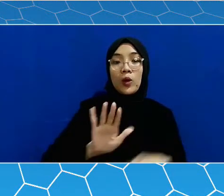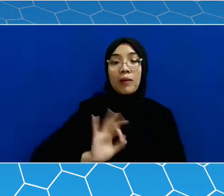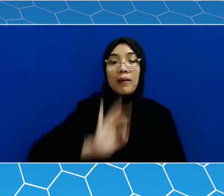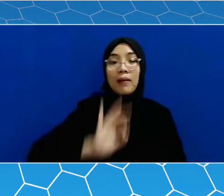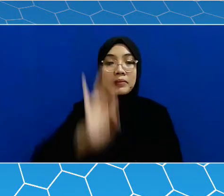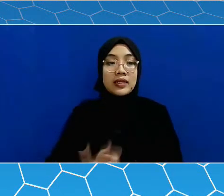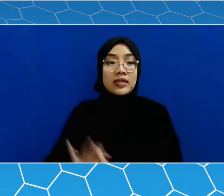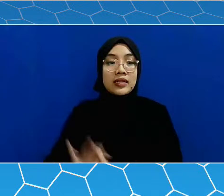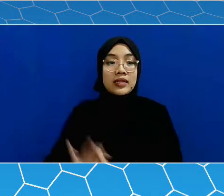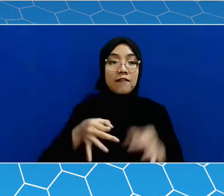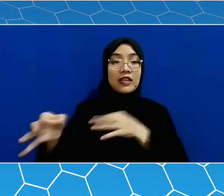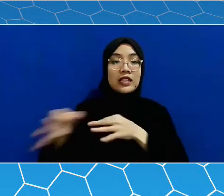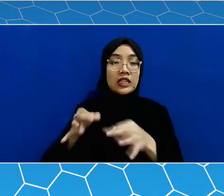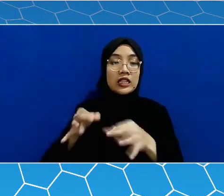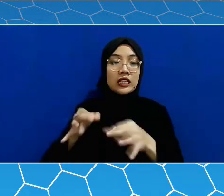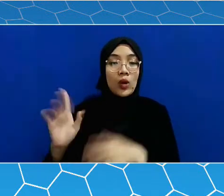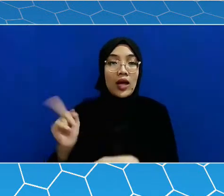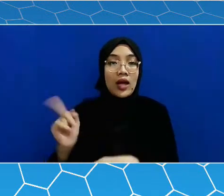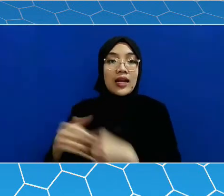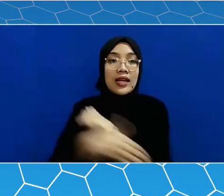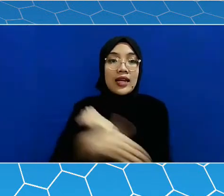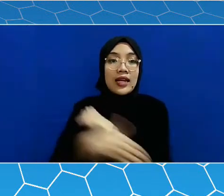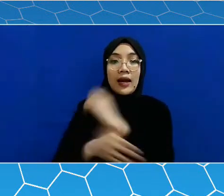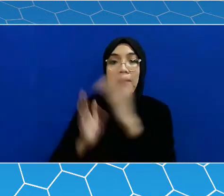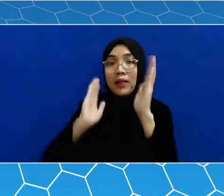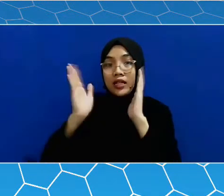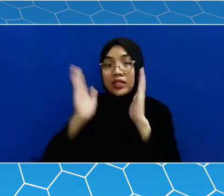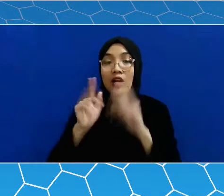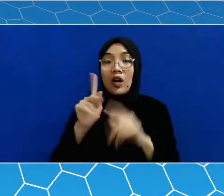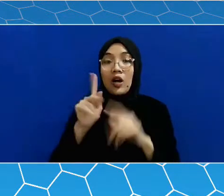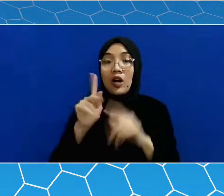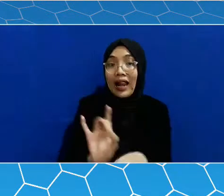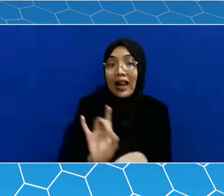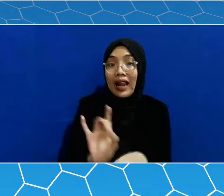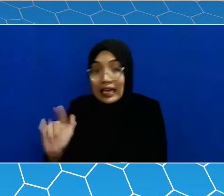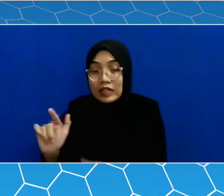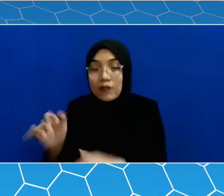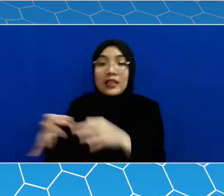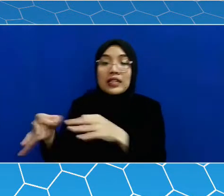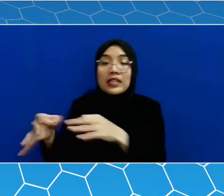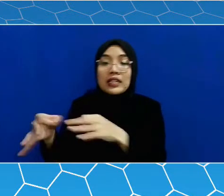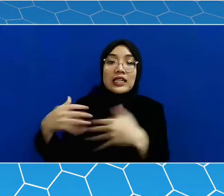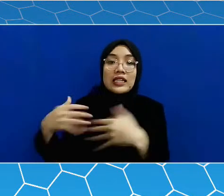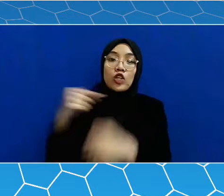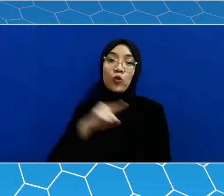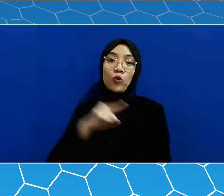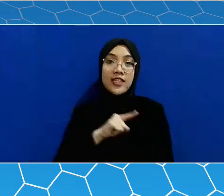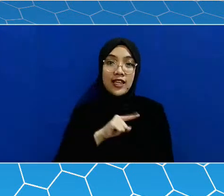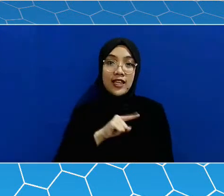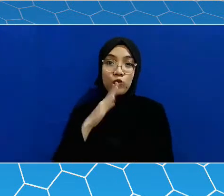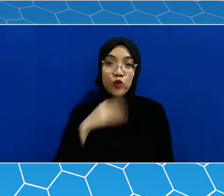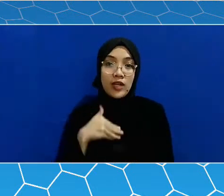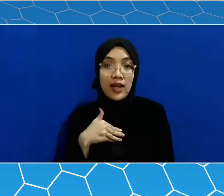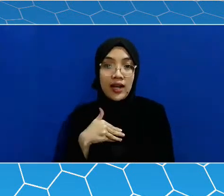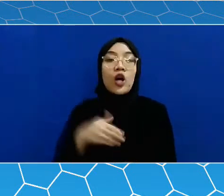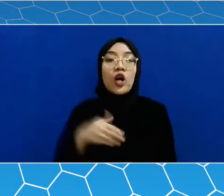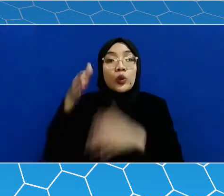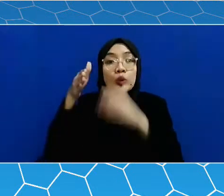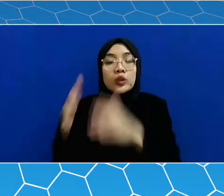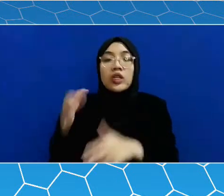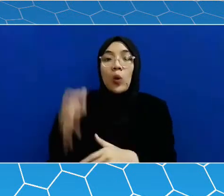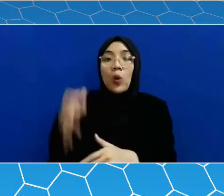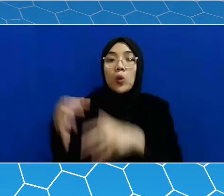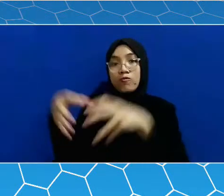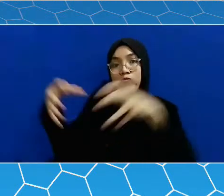are being taken care by the private facilities, especially in the big cities, and